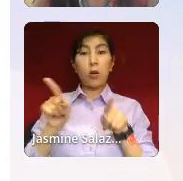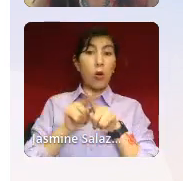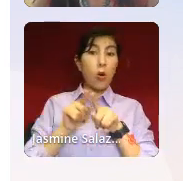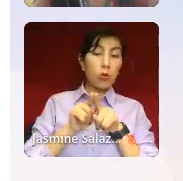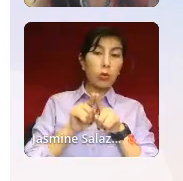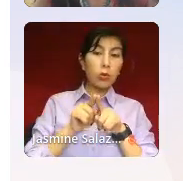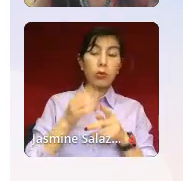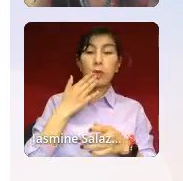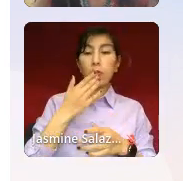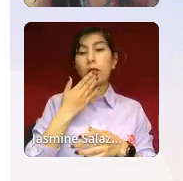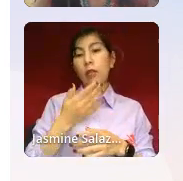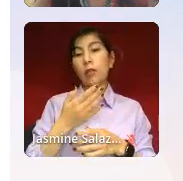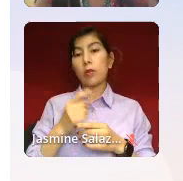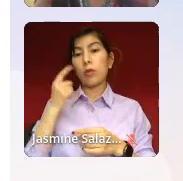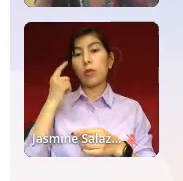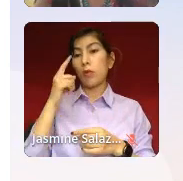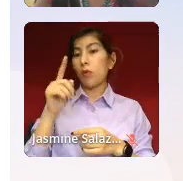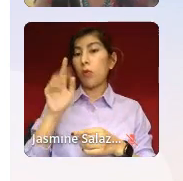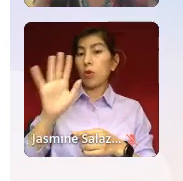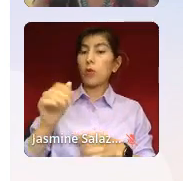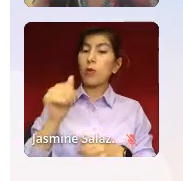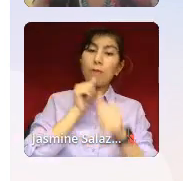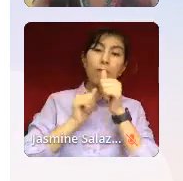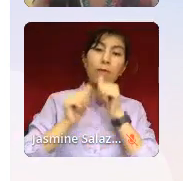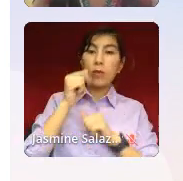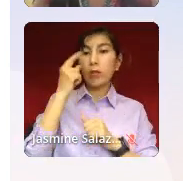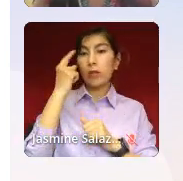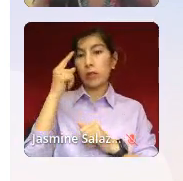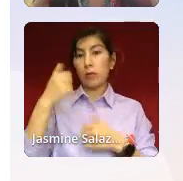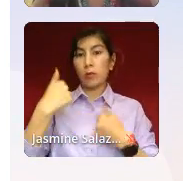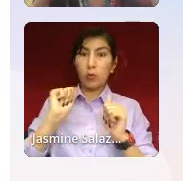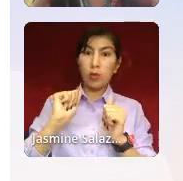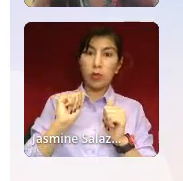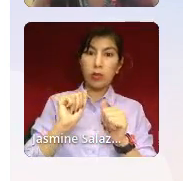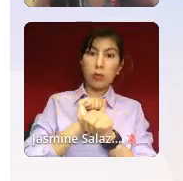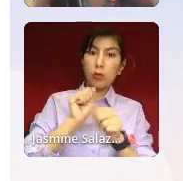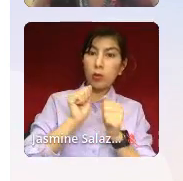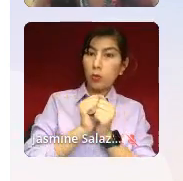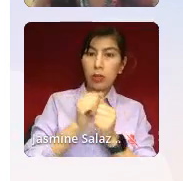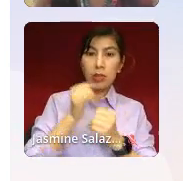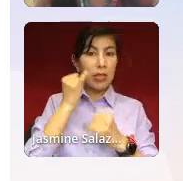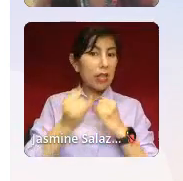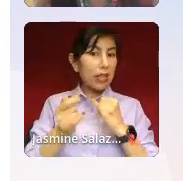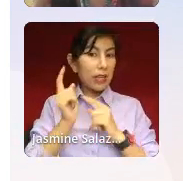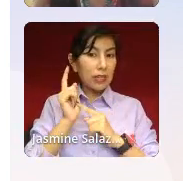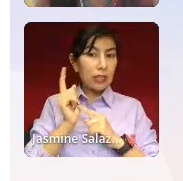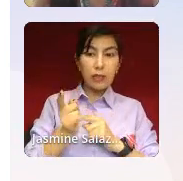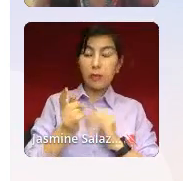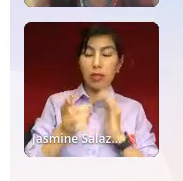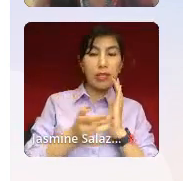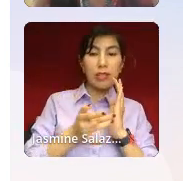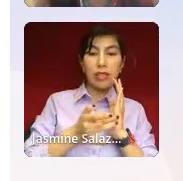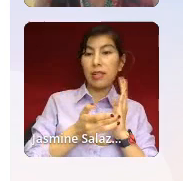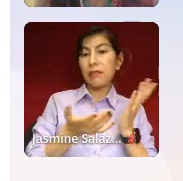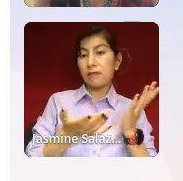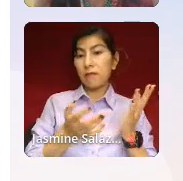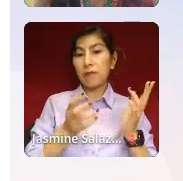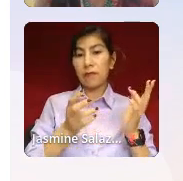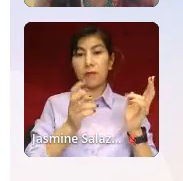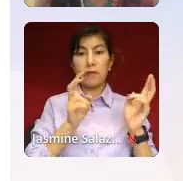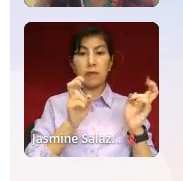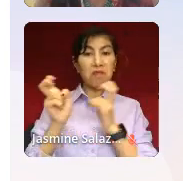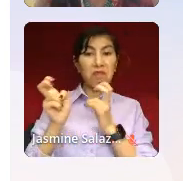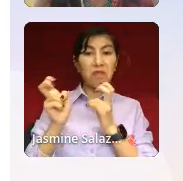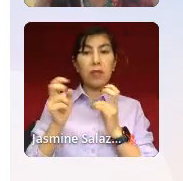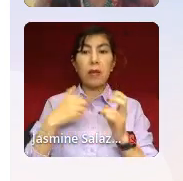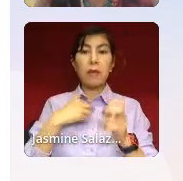thank you for your patience as we work through a couple last minute technology glitches. My